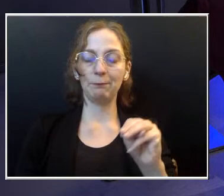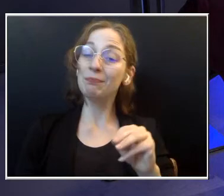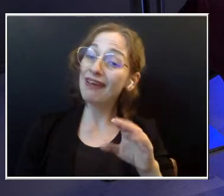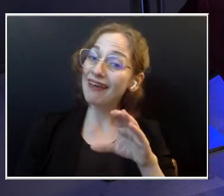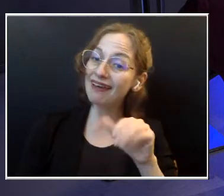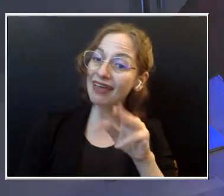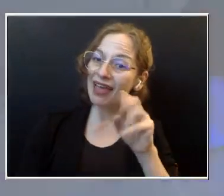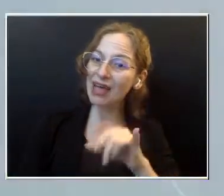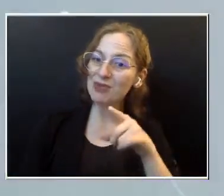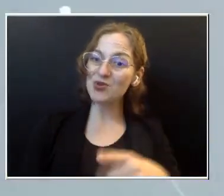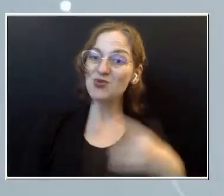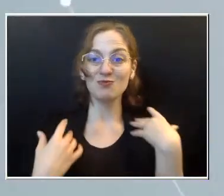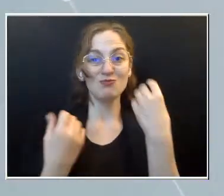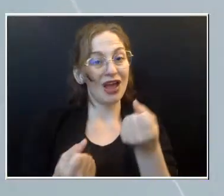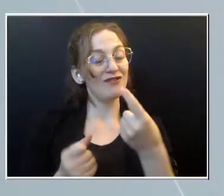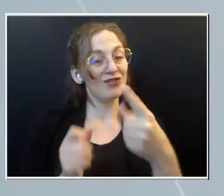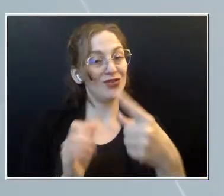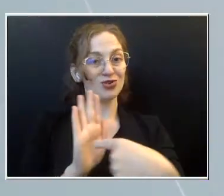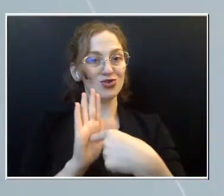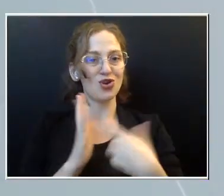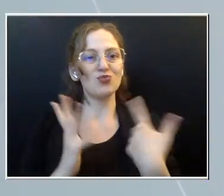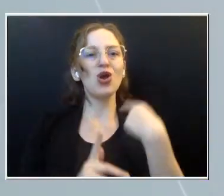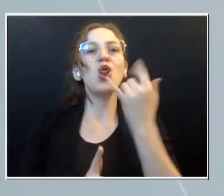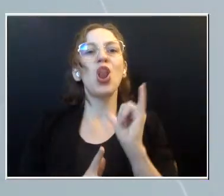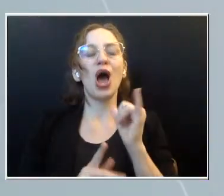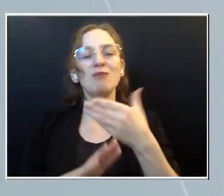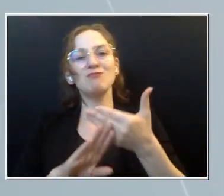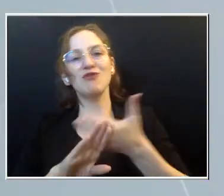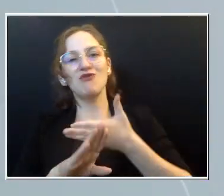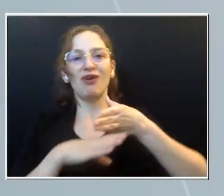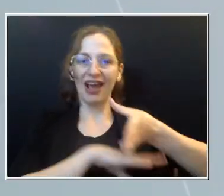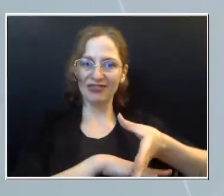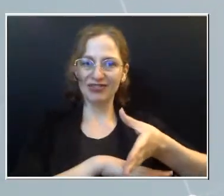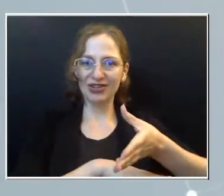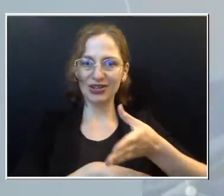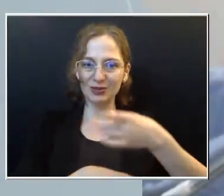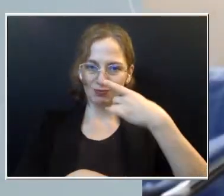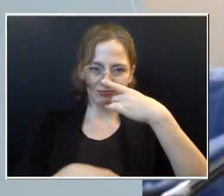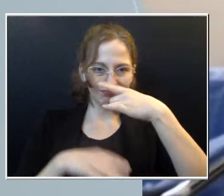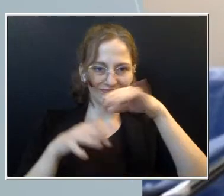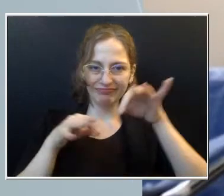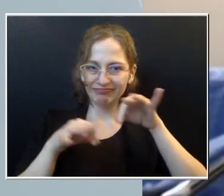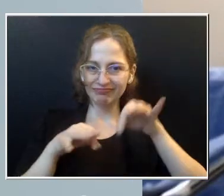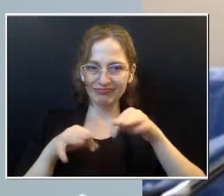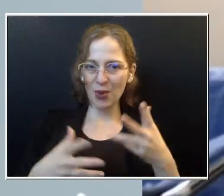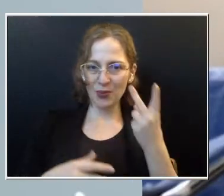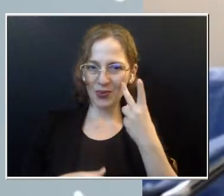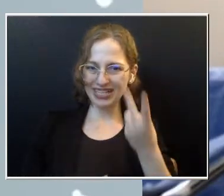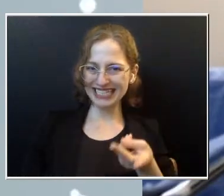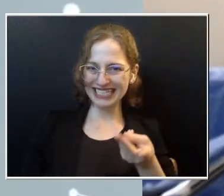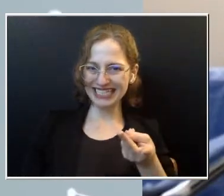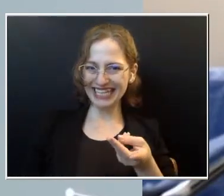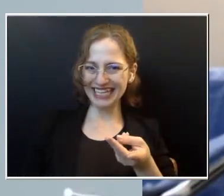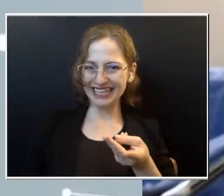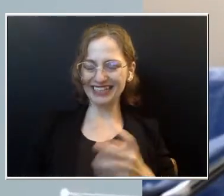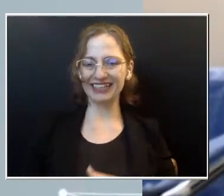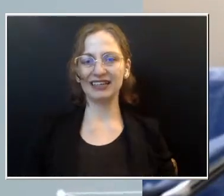these procedures. Just to kind of talk us through what we're seeing, and Dr. K, jump in too, so we understand where that skin is coming